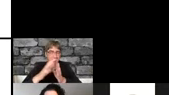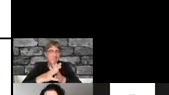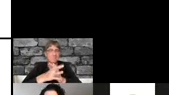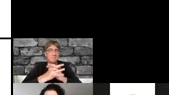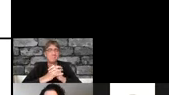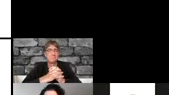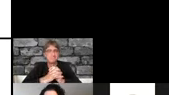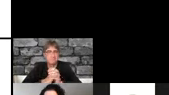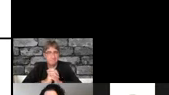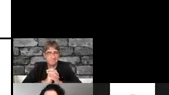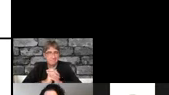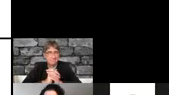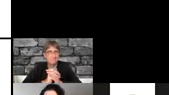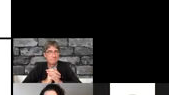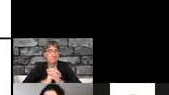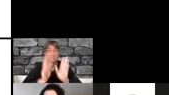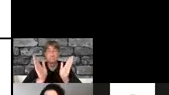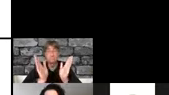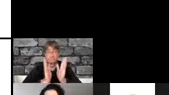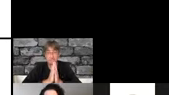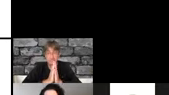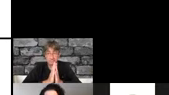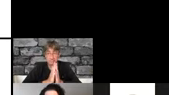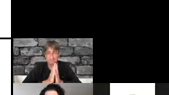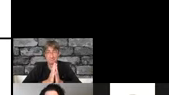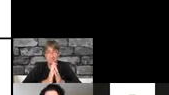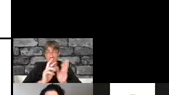All right. Do you want to publish that poll?